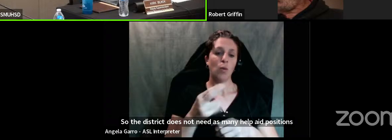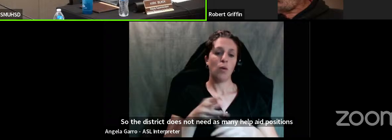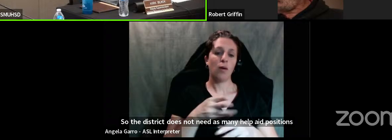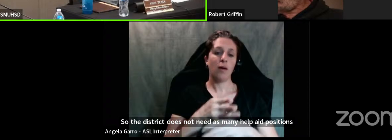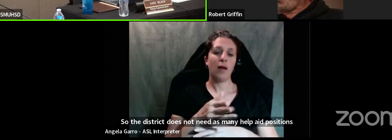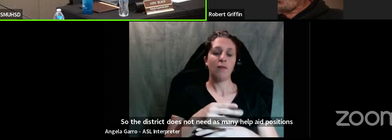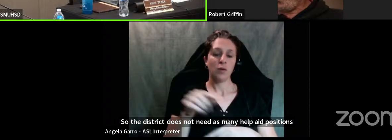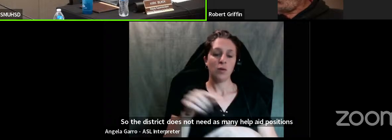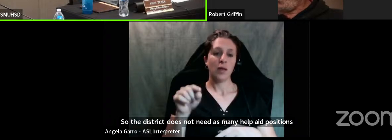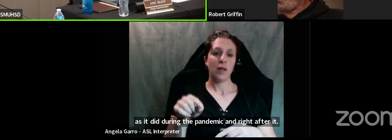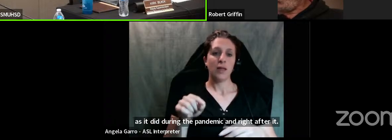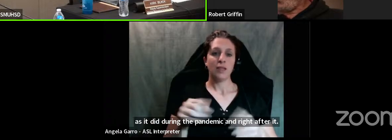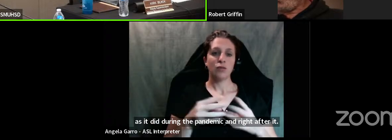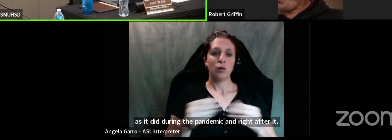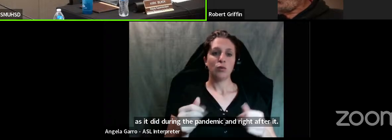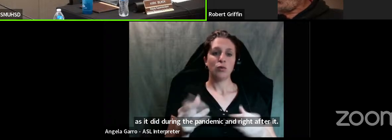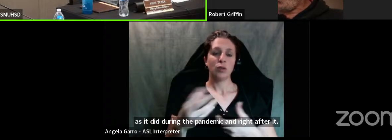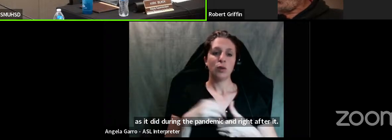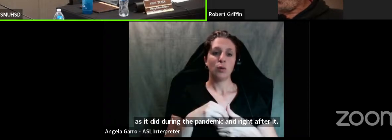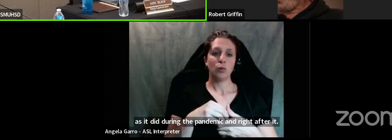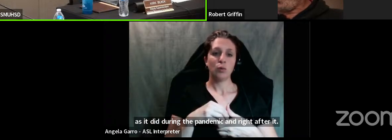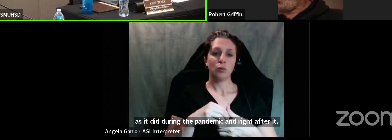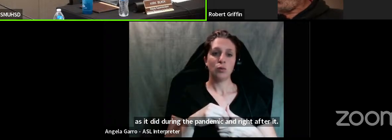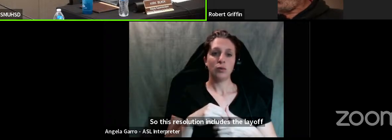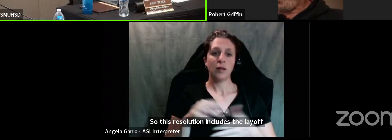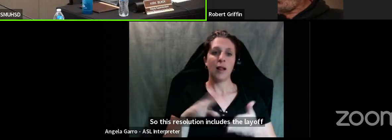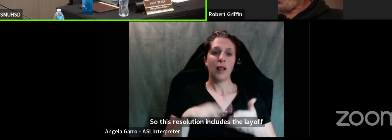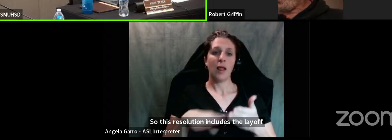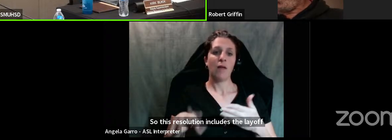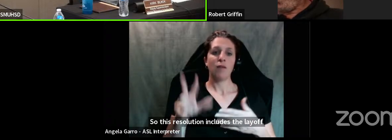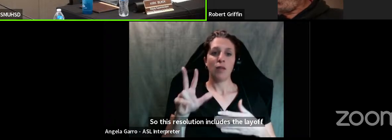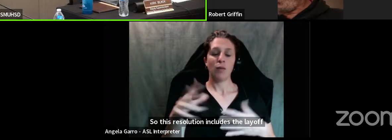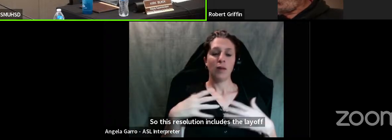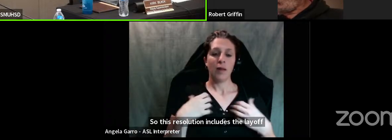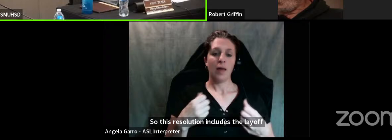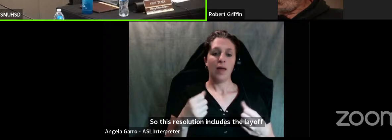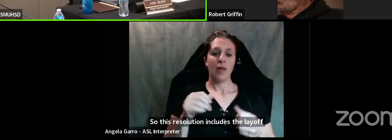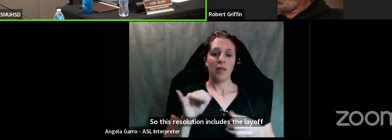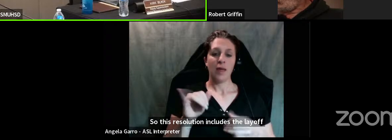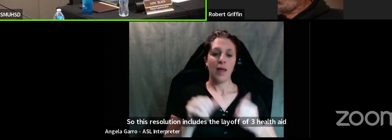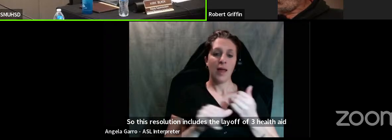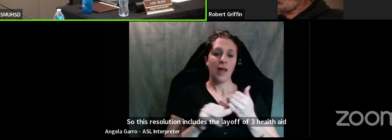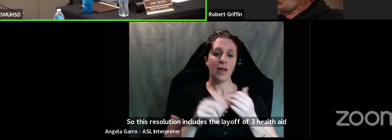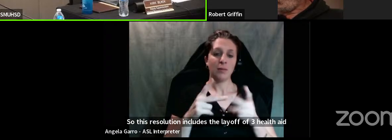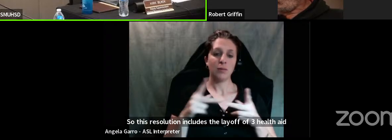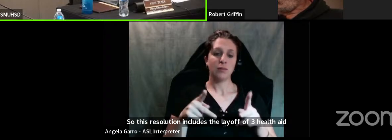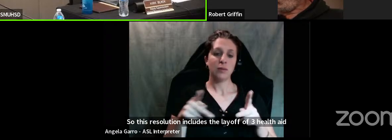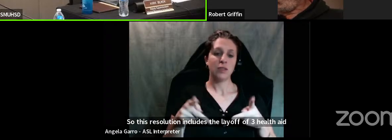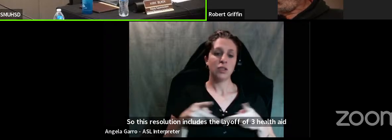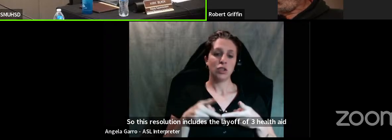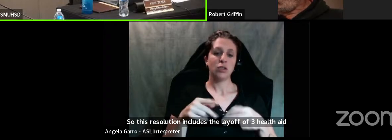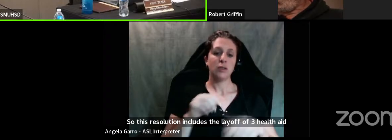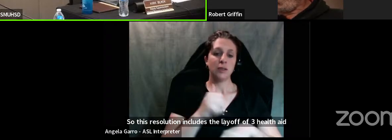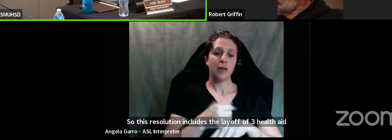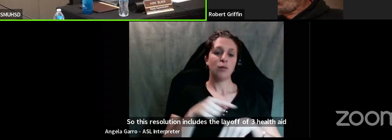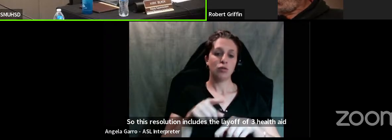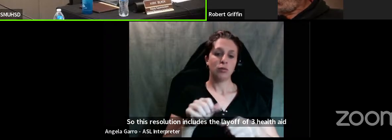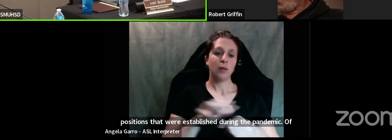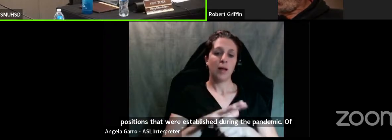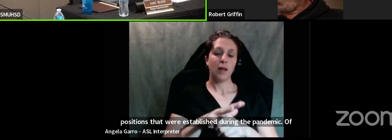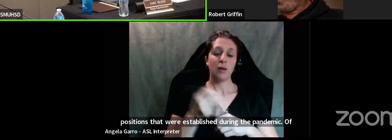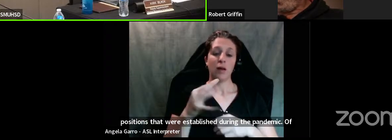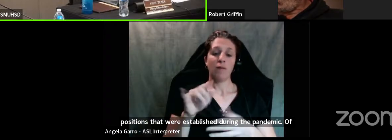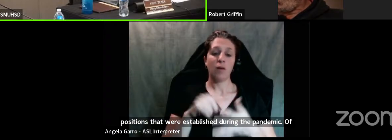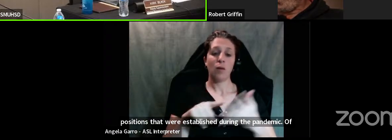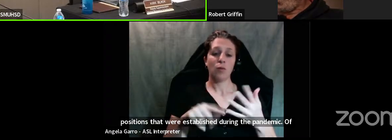So this resolution includes the layoff of 3 health aid positions that were established during the pandemic. Of those 3